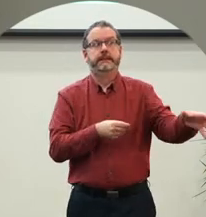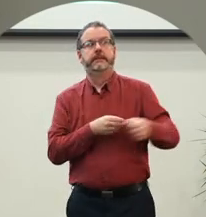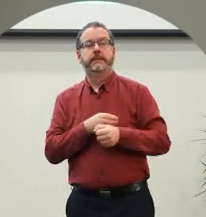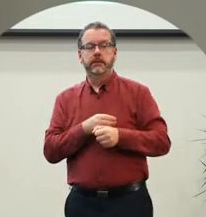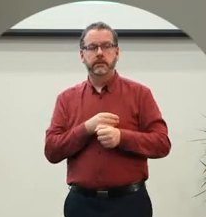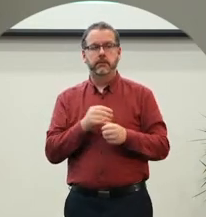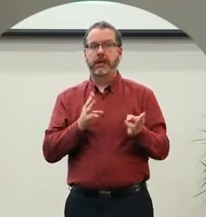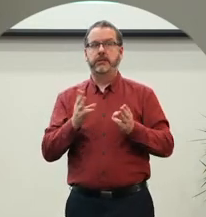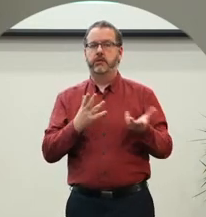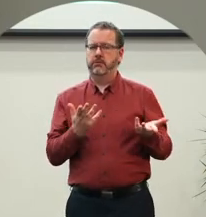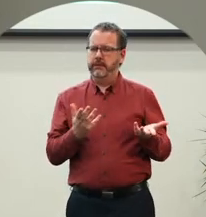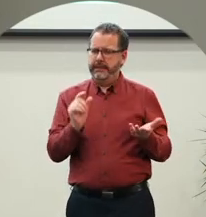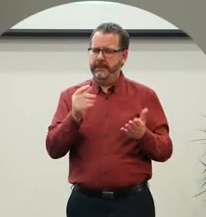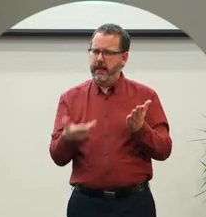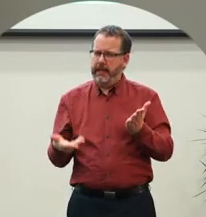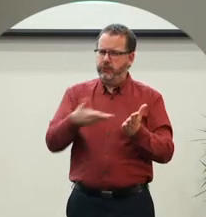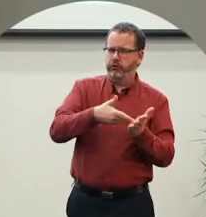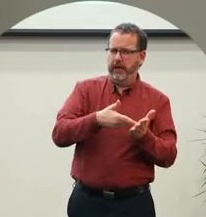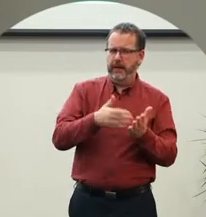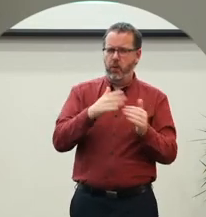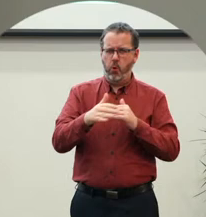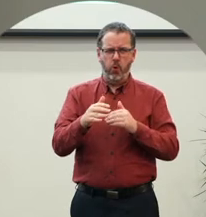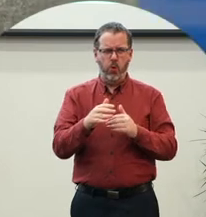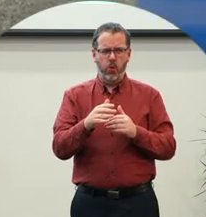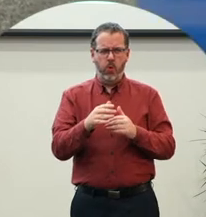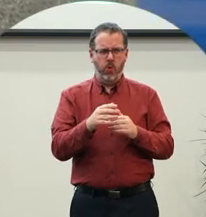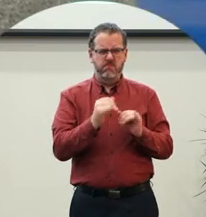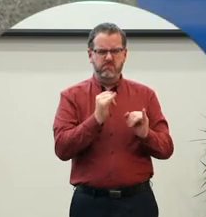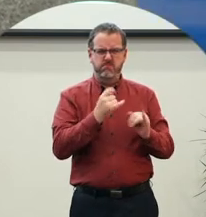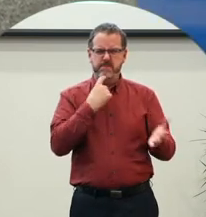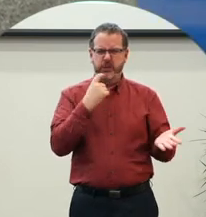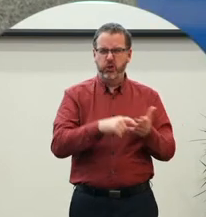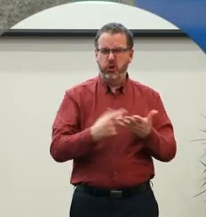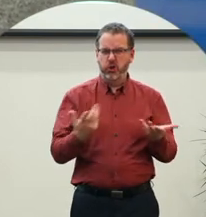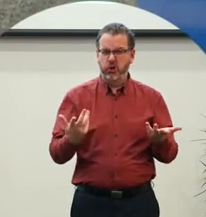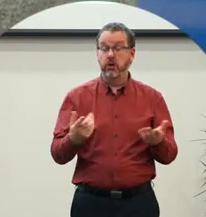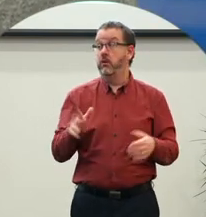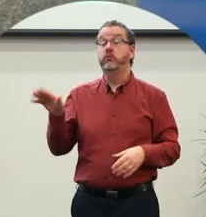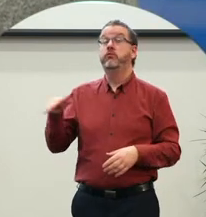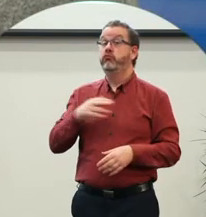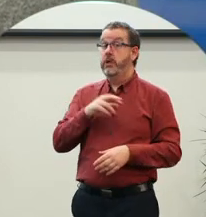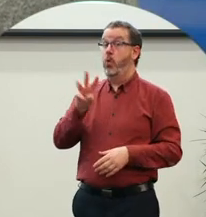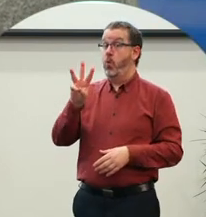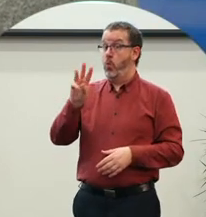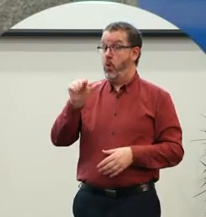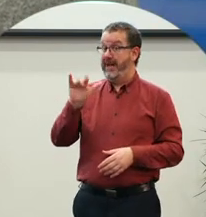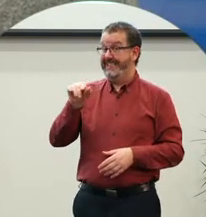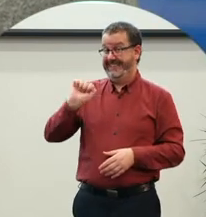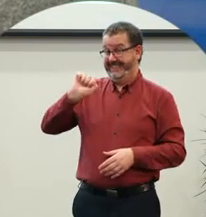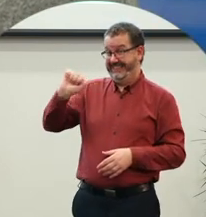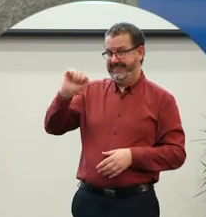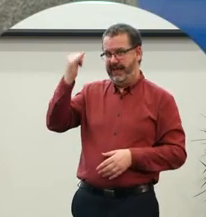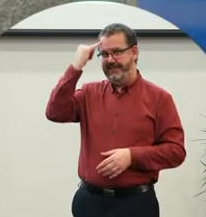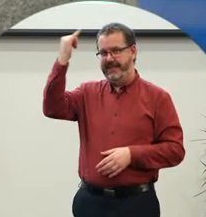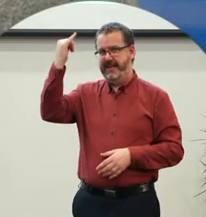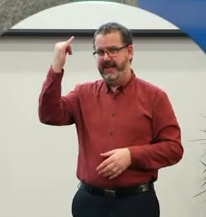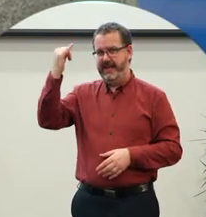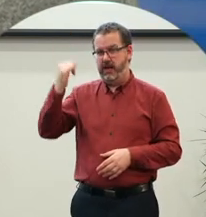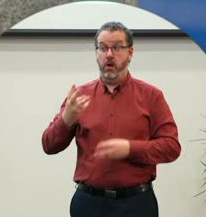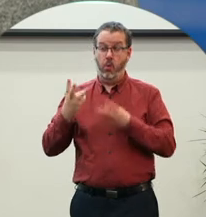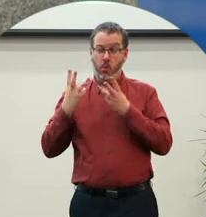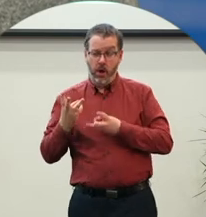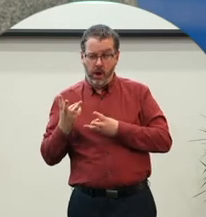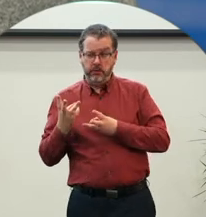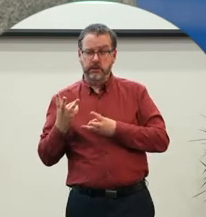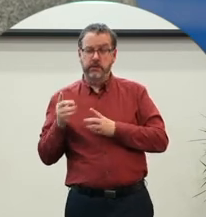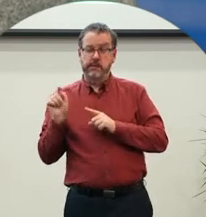seems or sounds a bit vindictive. Yeah. It was Wally's idea, and I think that was Wally just trying to create an absolute gulf between her and